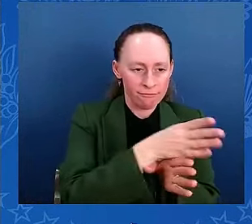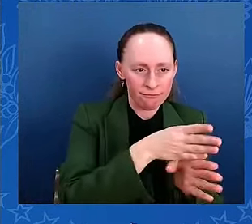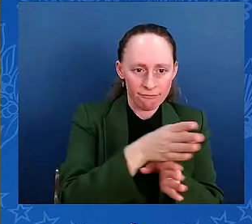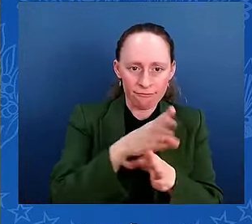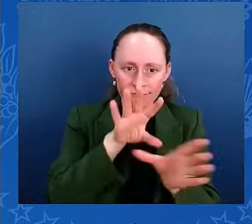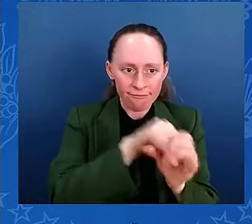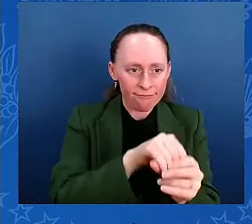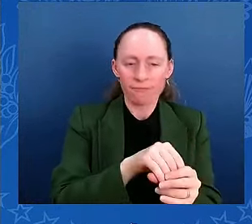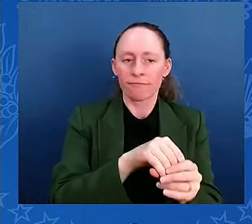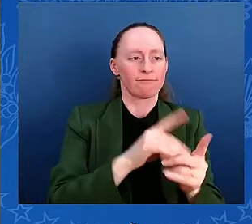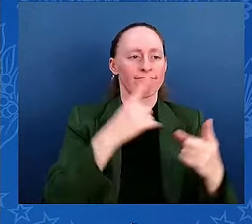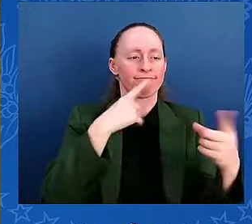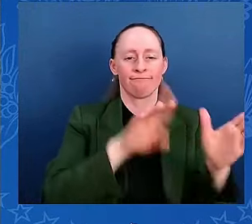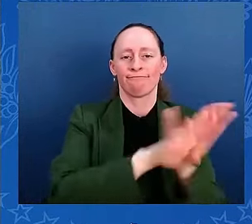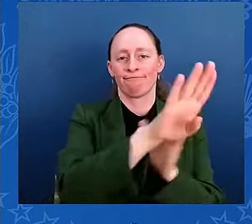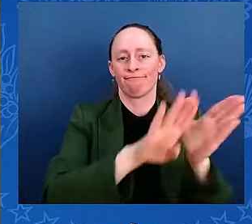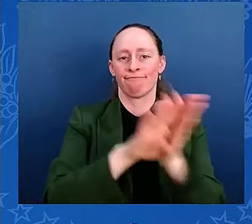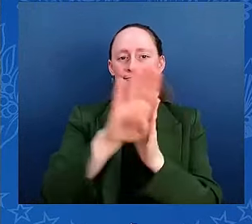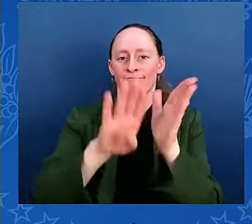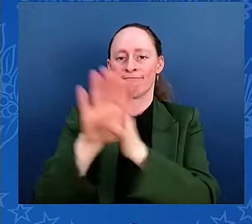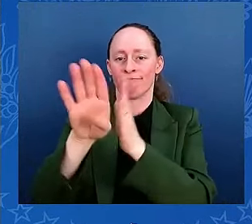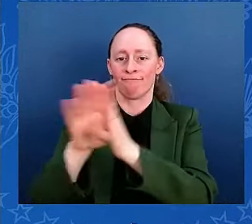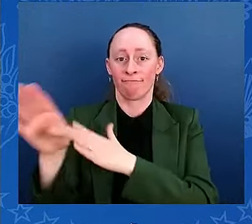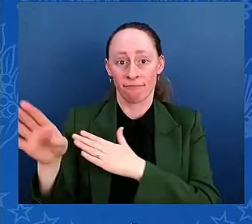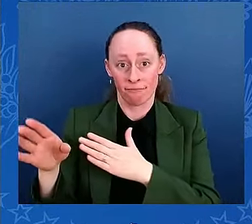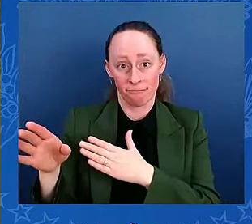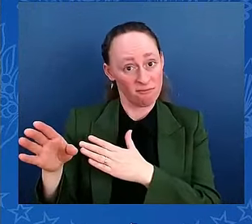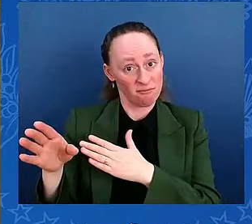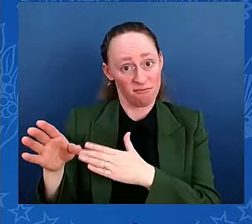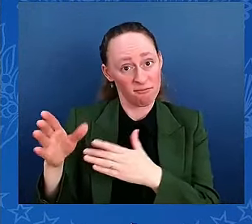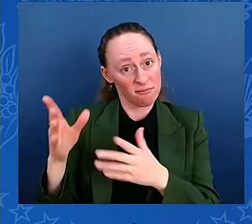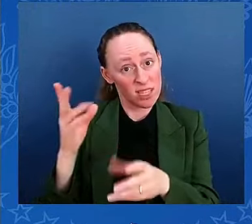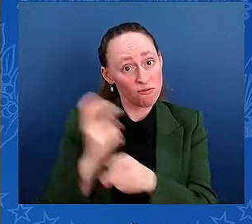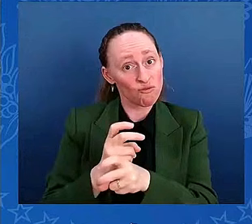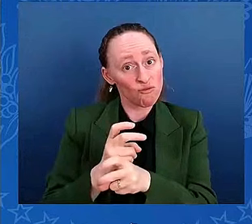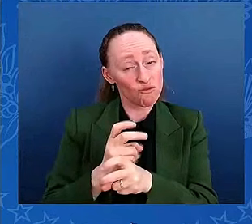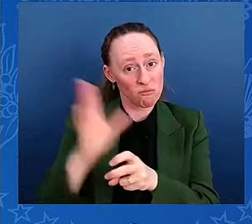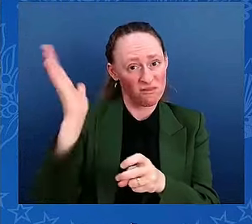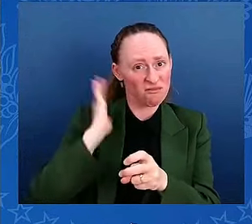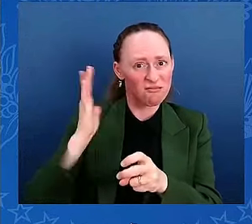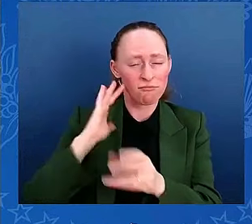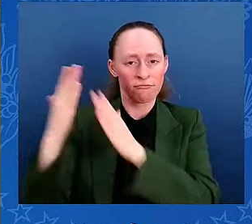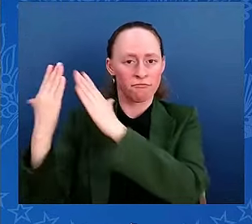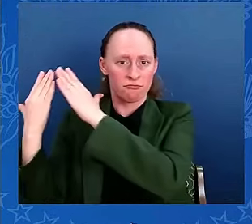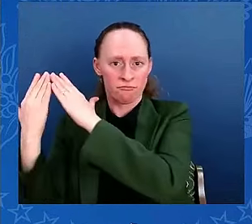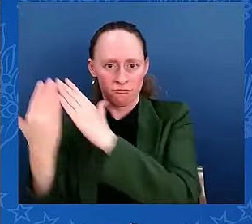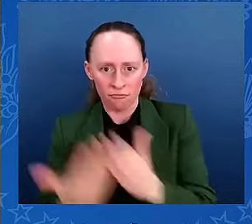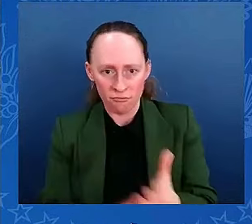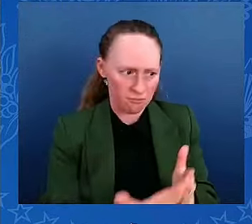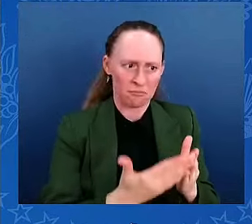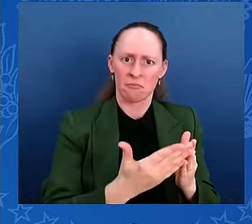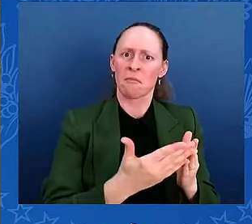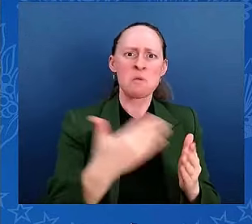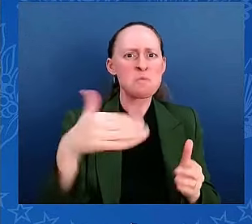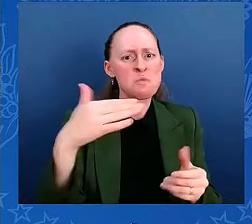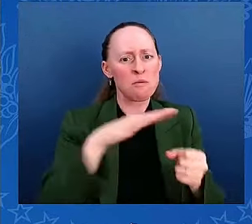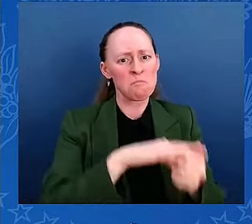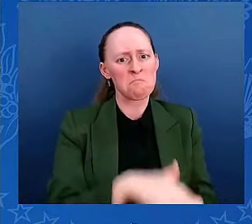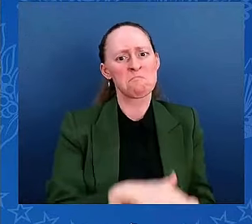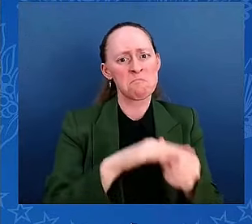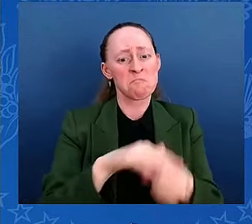of your ancestors faced terrific discrimination, like my ancestors faced horrific discrimination when they first came to our